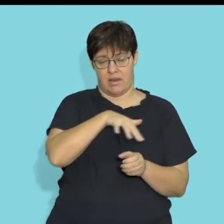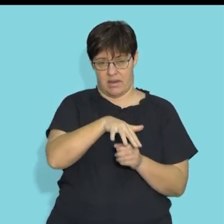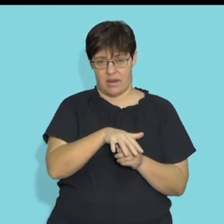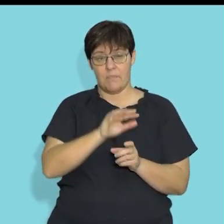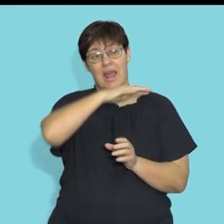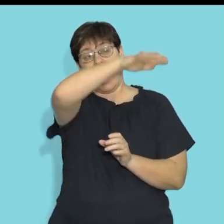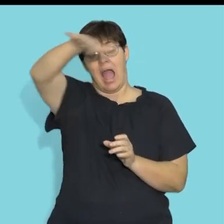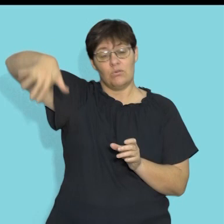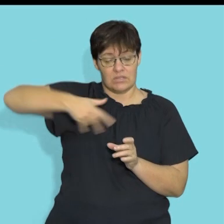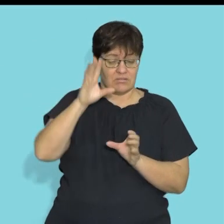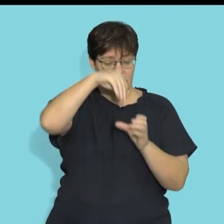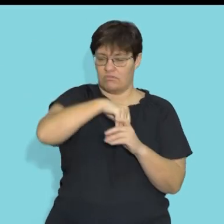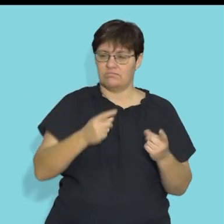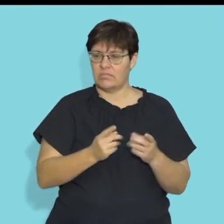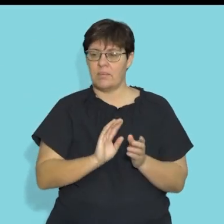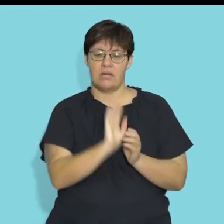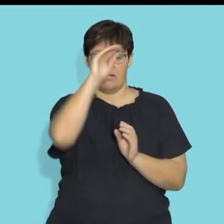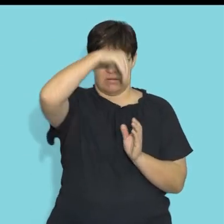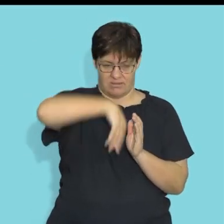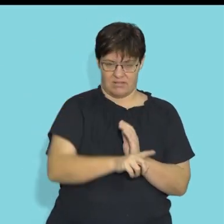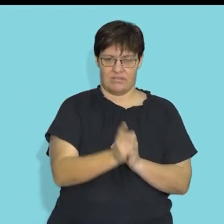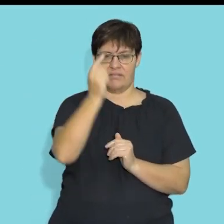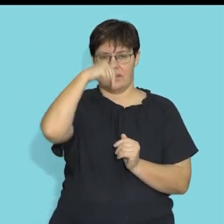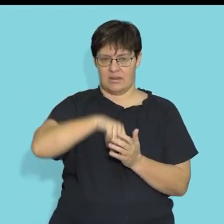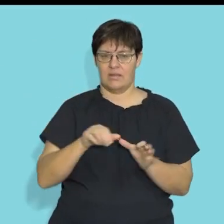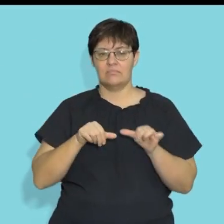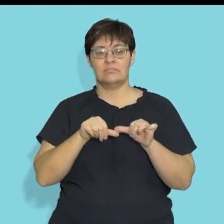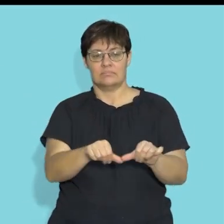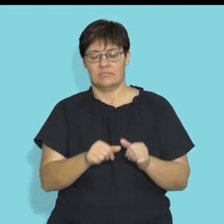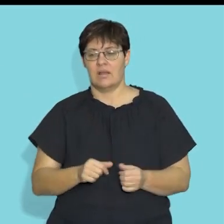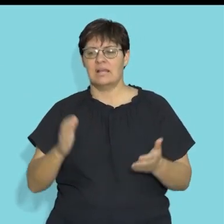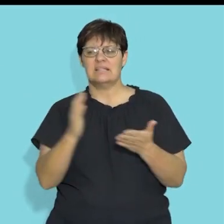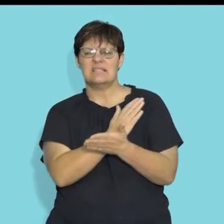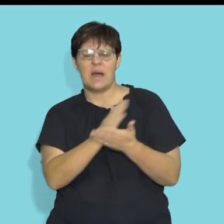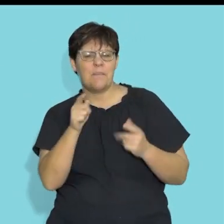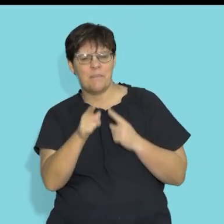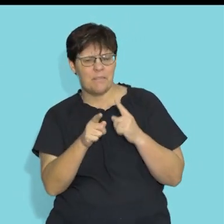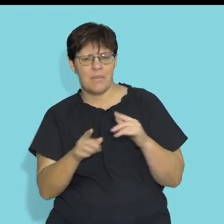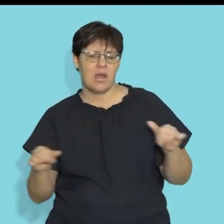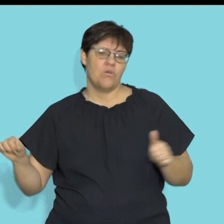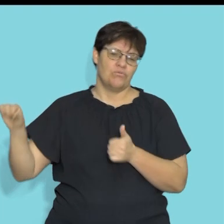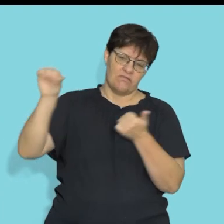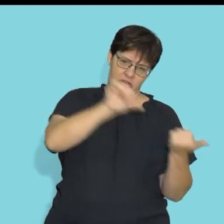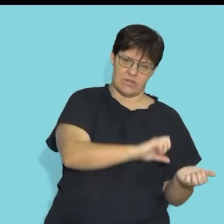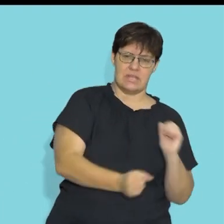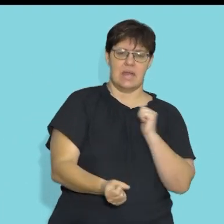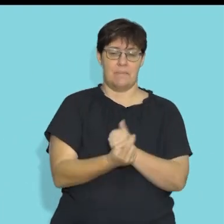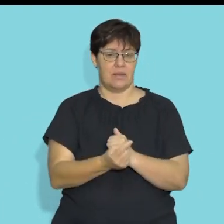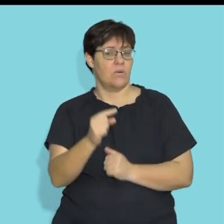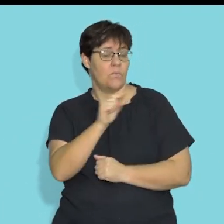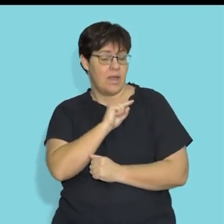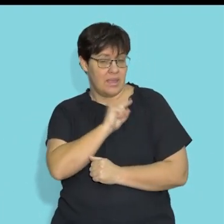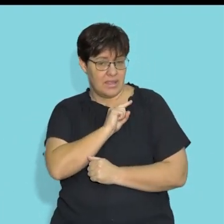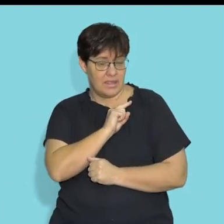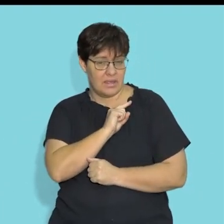the reaction comes back into the vessel, meaning there is some sort of reverse happening